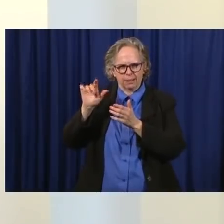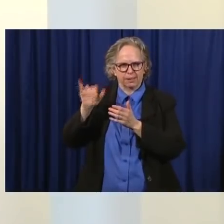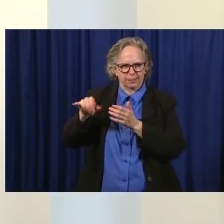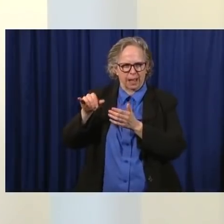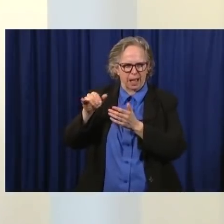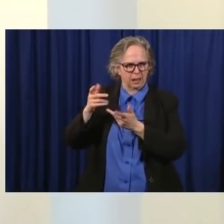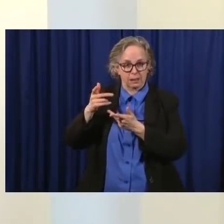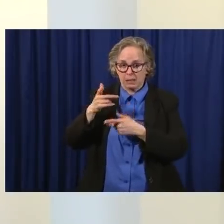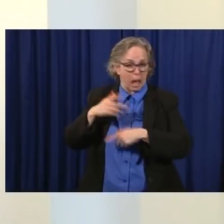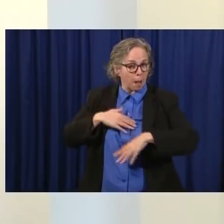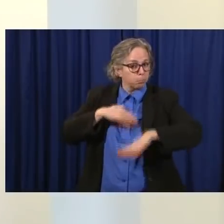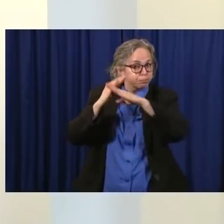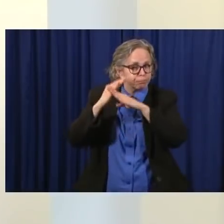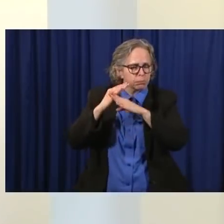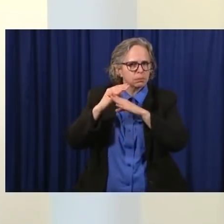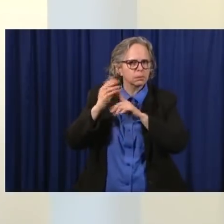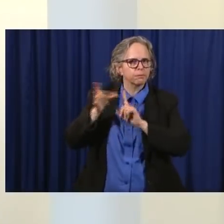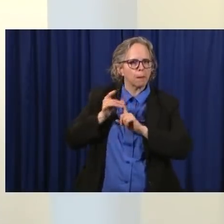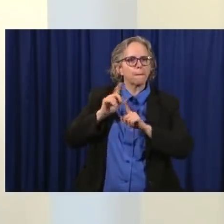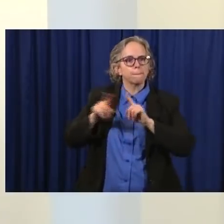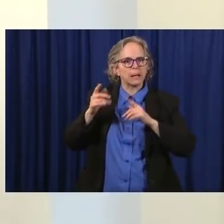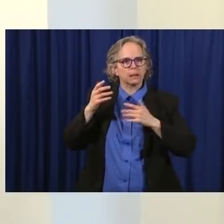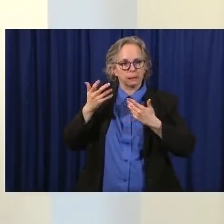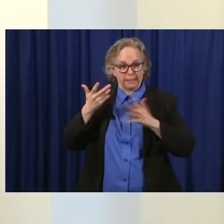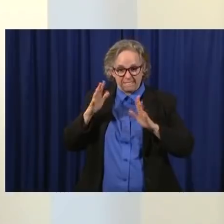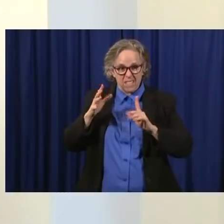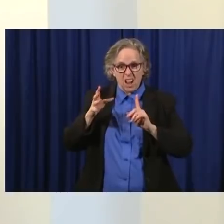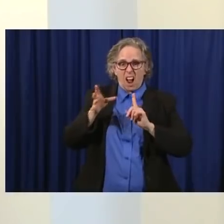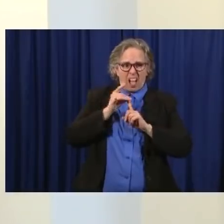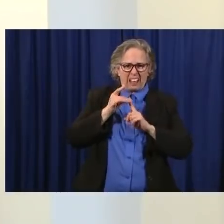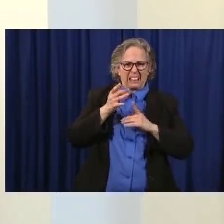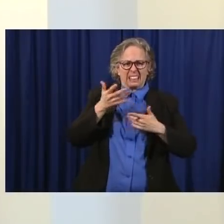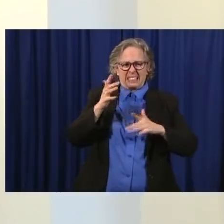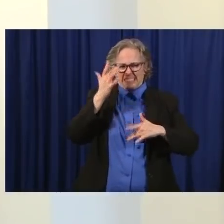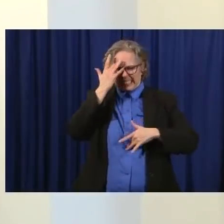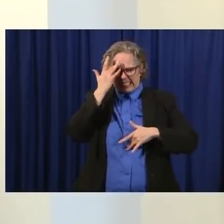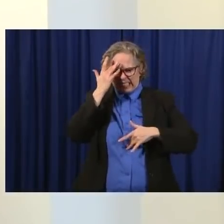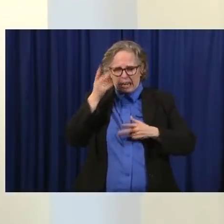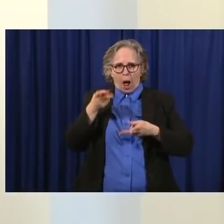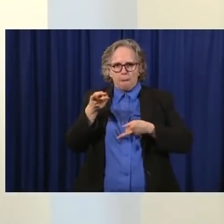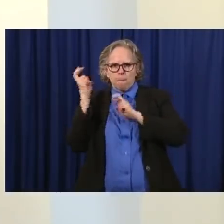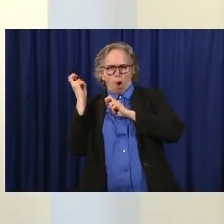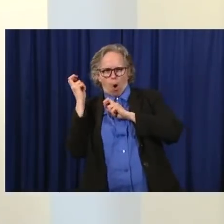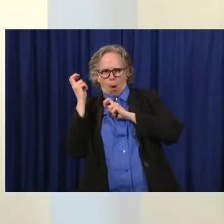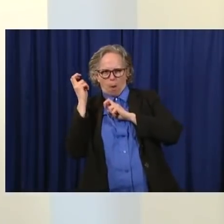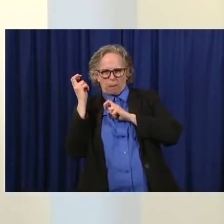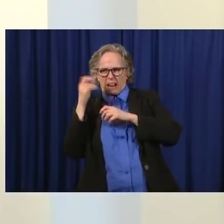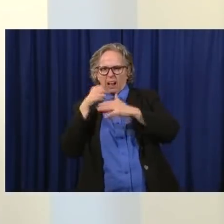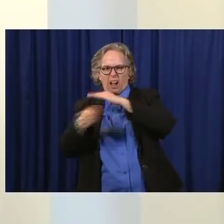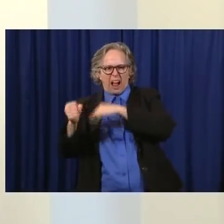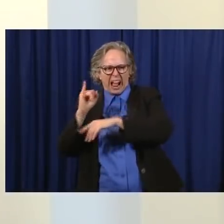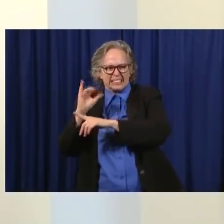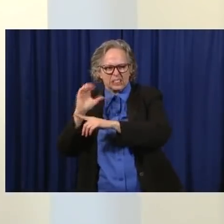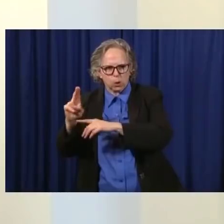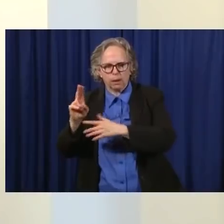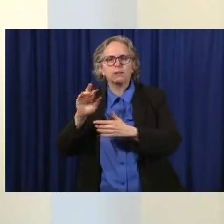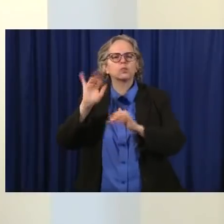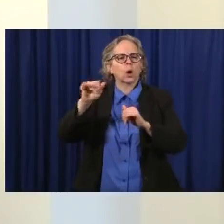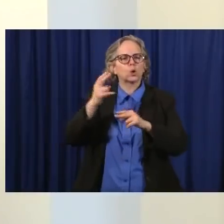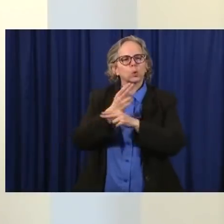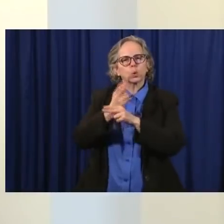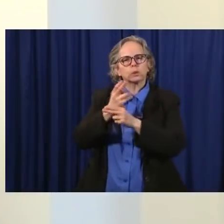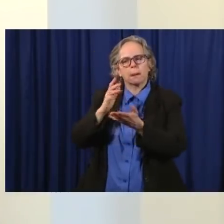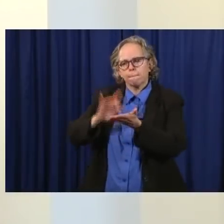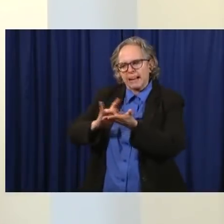of patients who are in the ICU. And some preliminary studies have shown it can shorten the course. You have